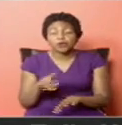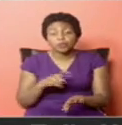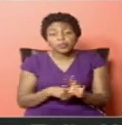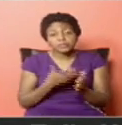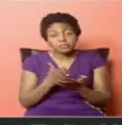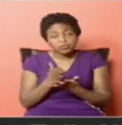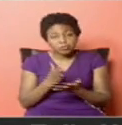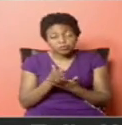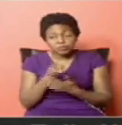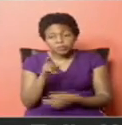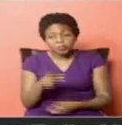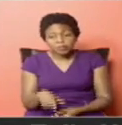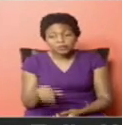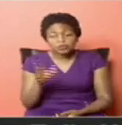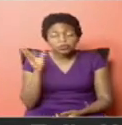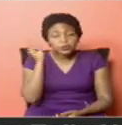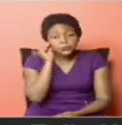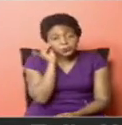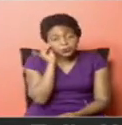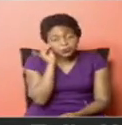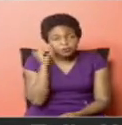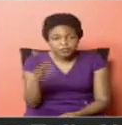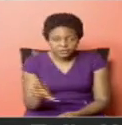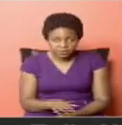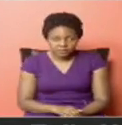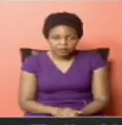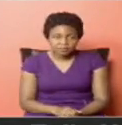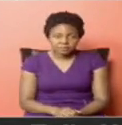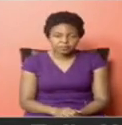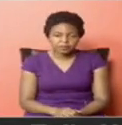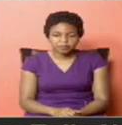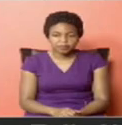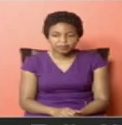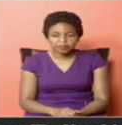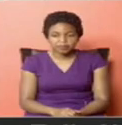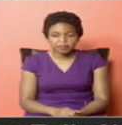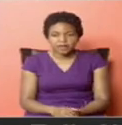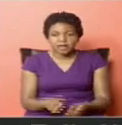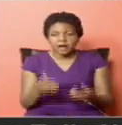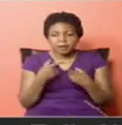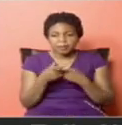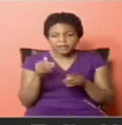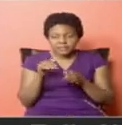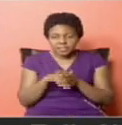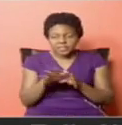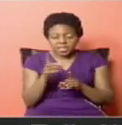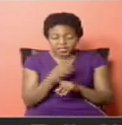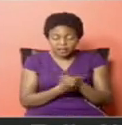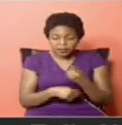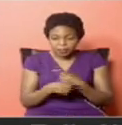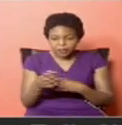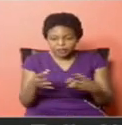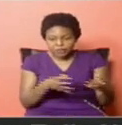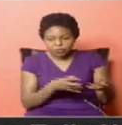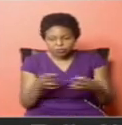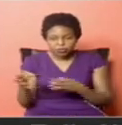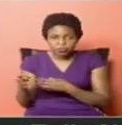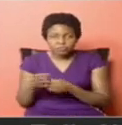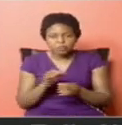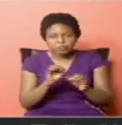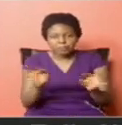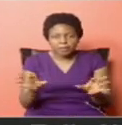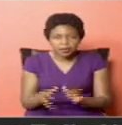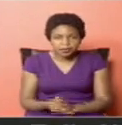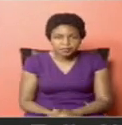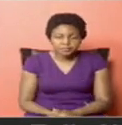actually lost the hearing. But it is not included in the disability,